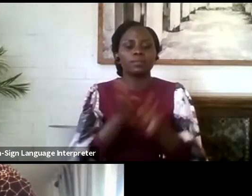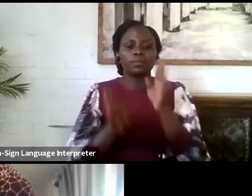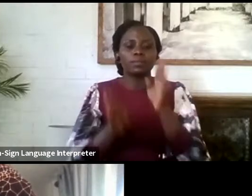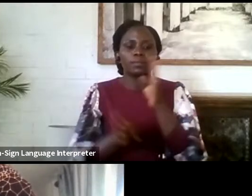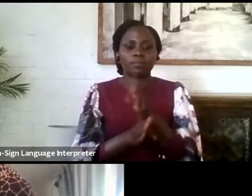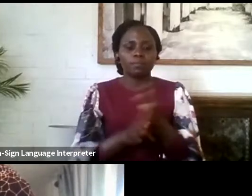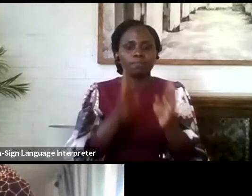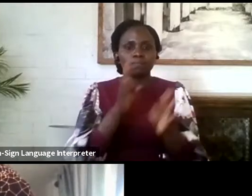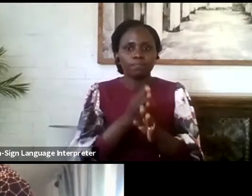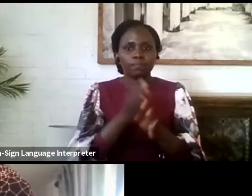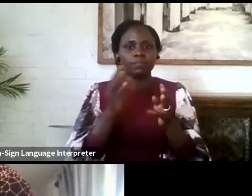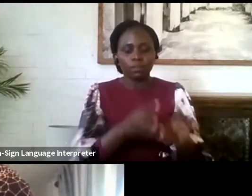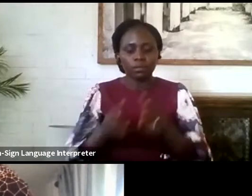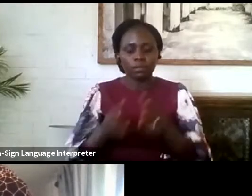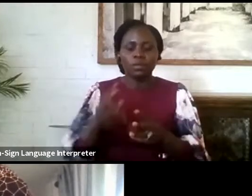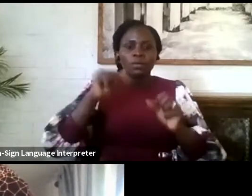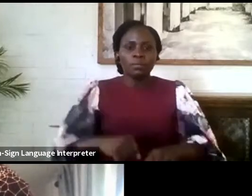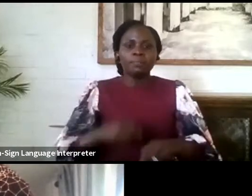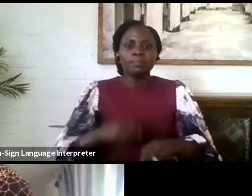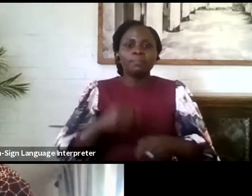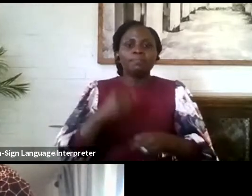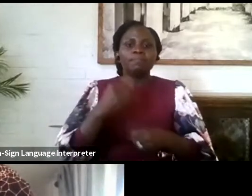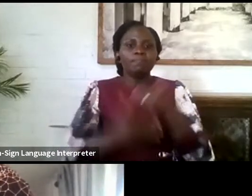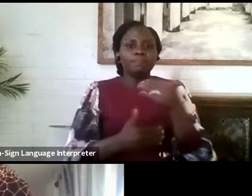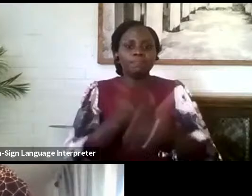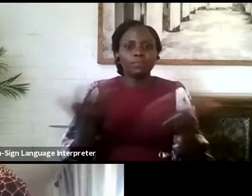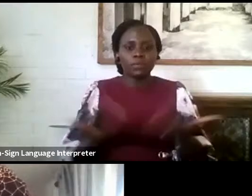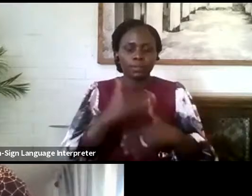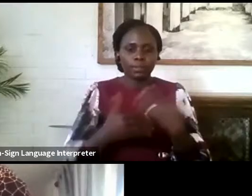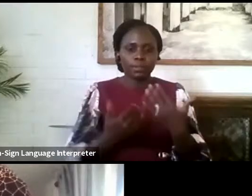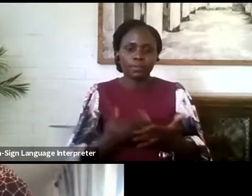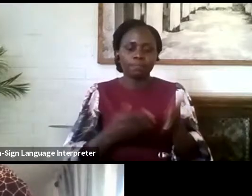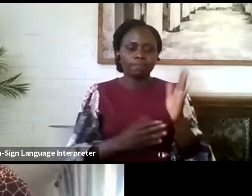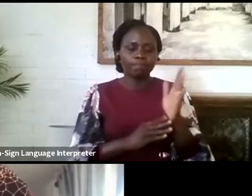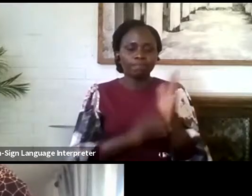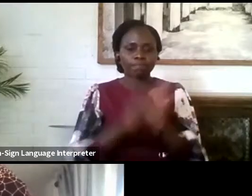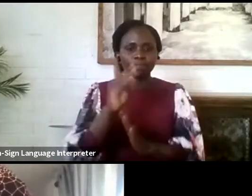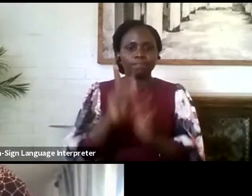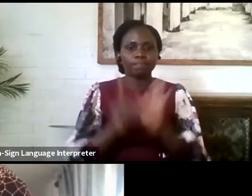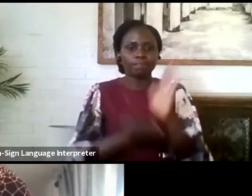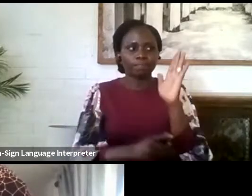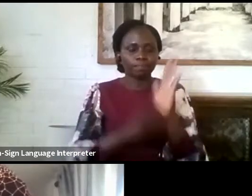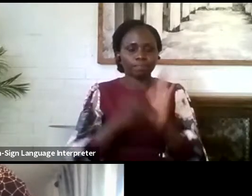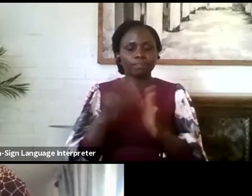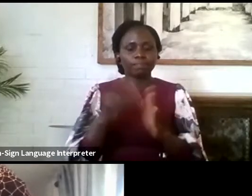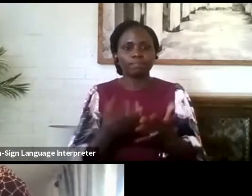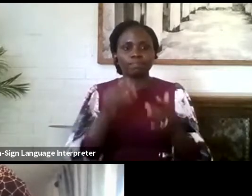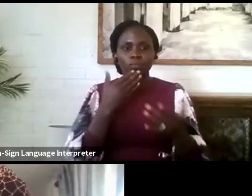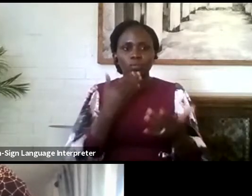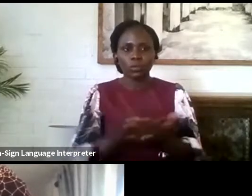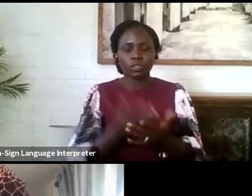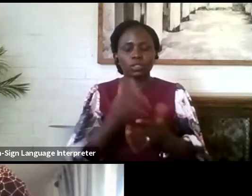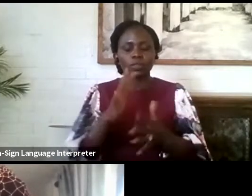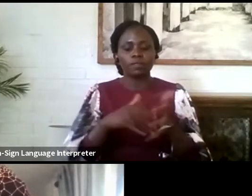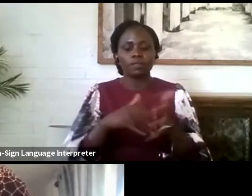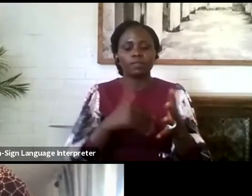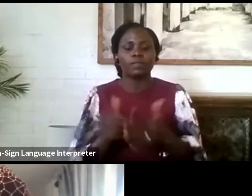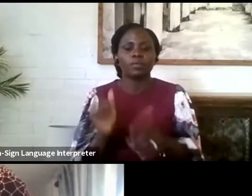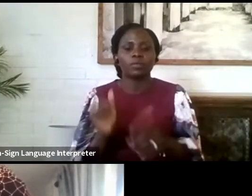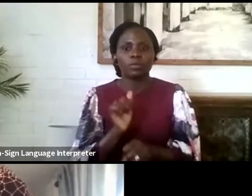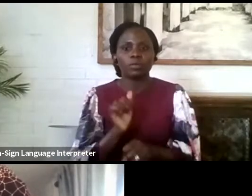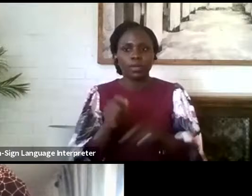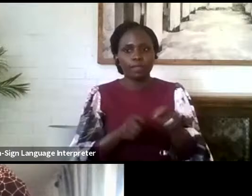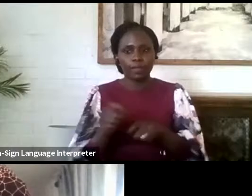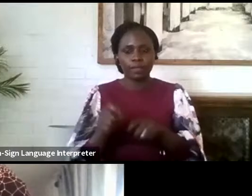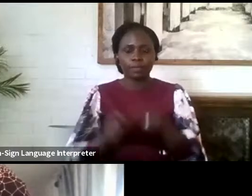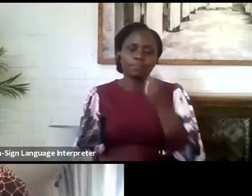in which digital technologies can develop in tandem with robust frameworks to govern and regulate them. And there